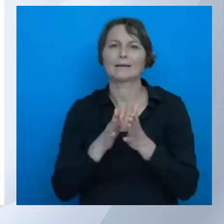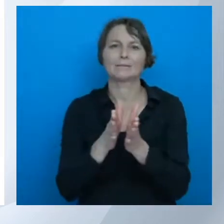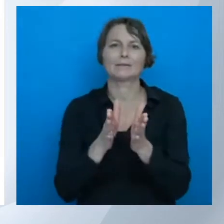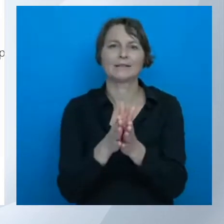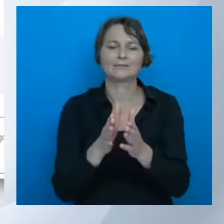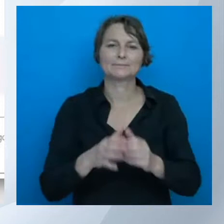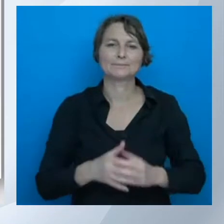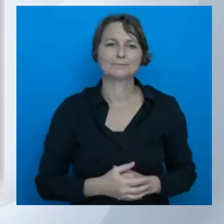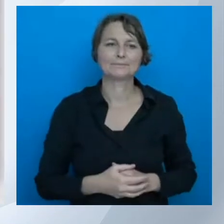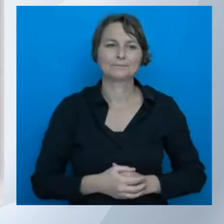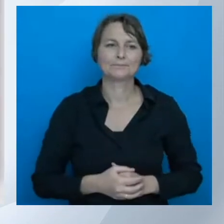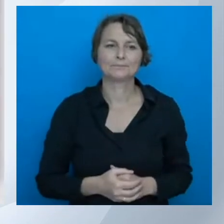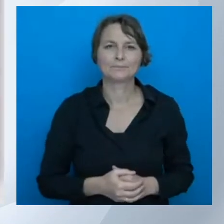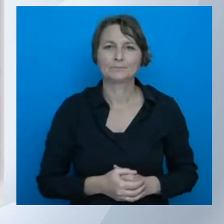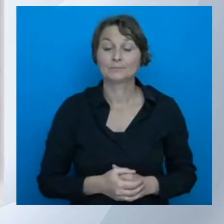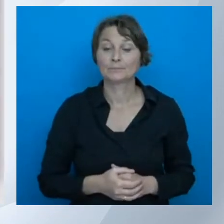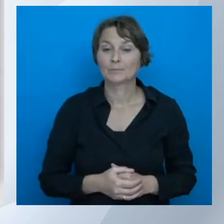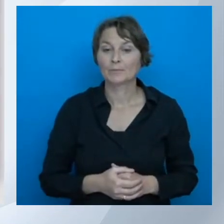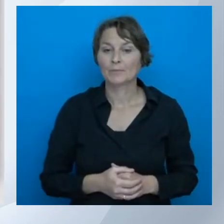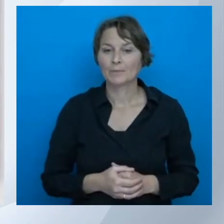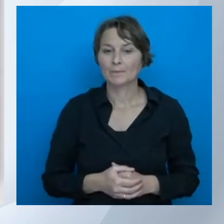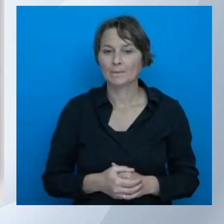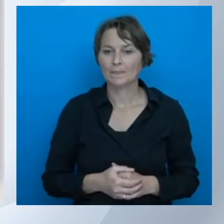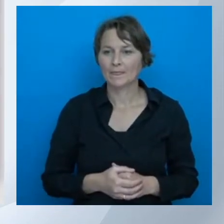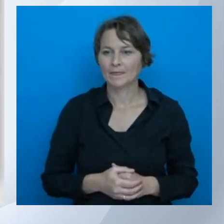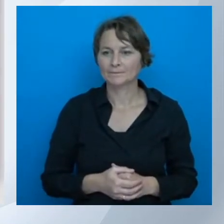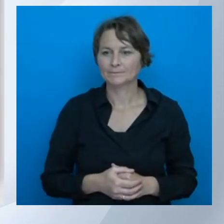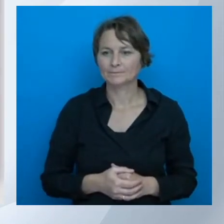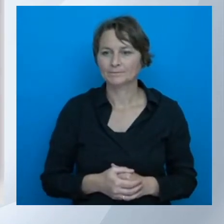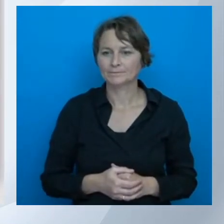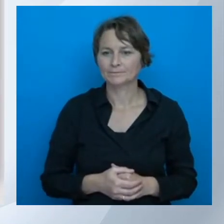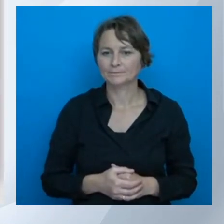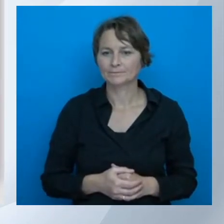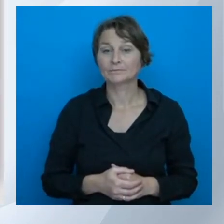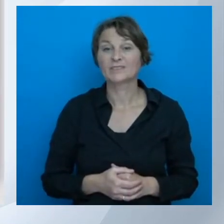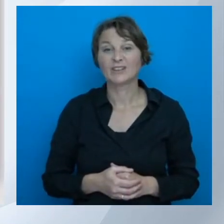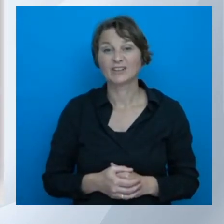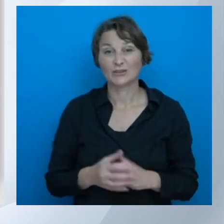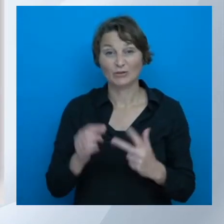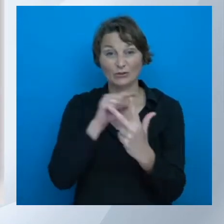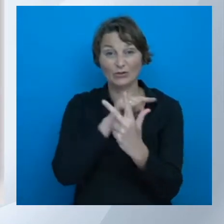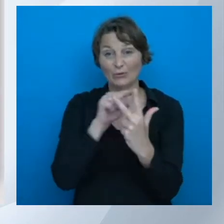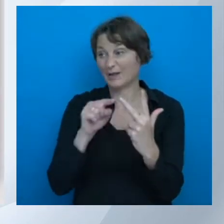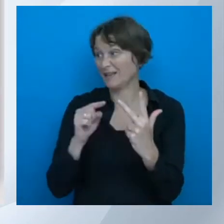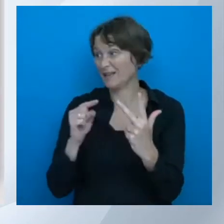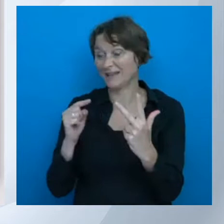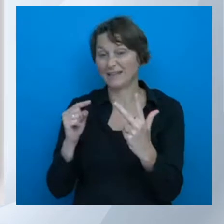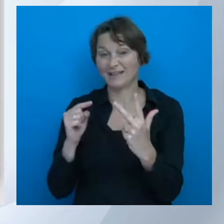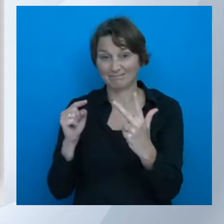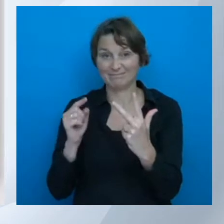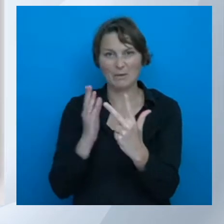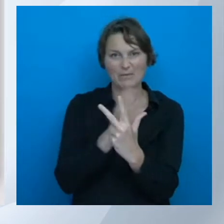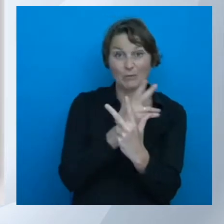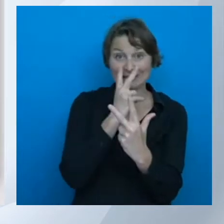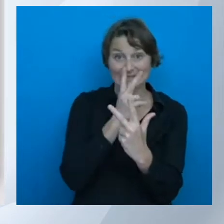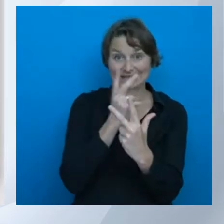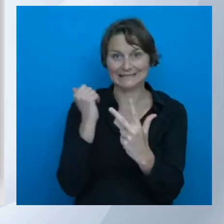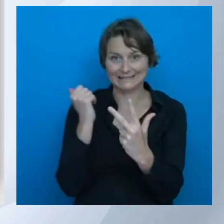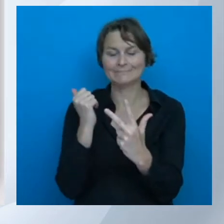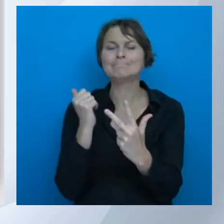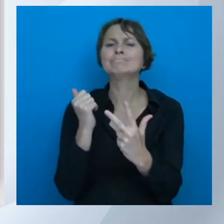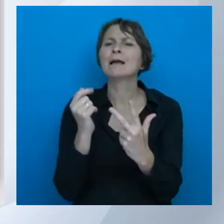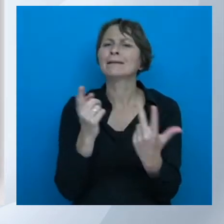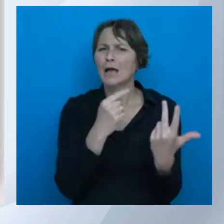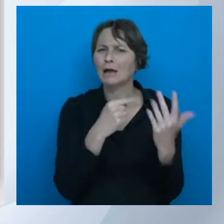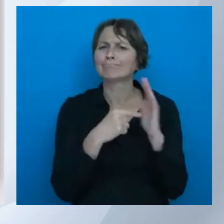So right now we walked through on the basics of these explainers, and I think it is time to switch over to our demo where